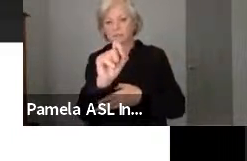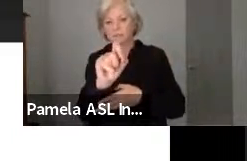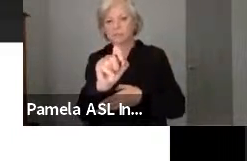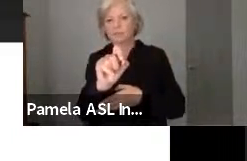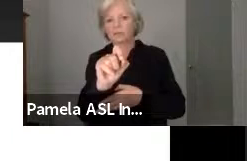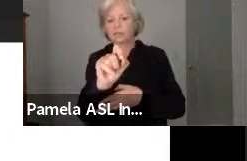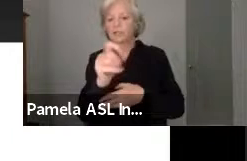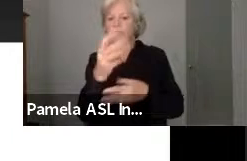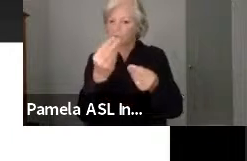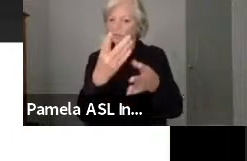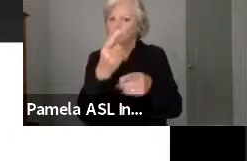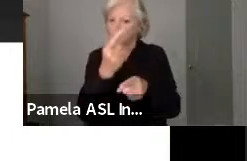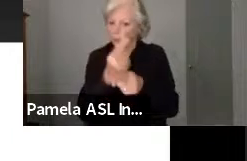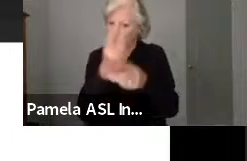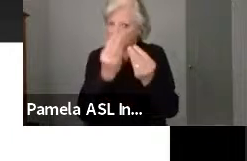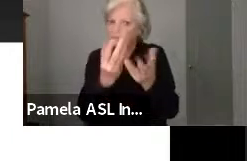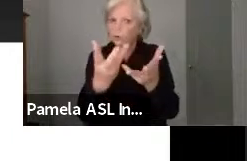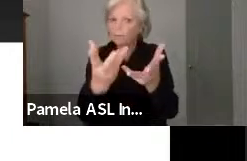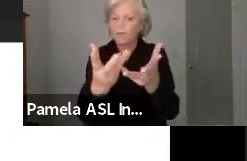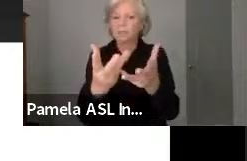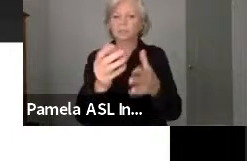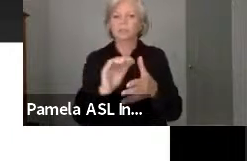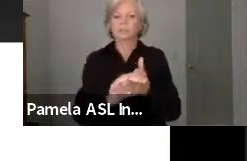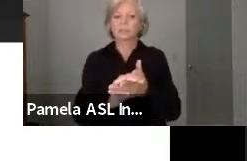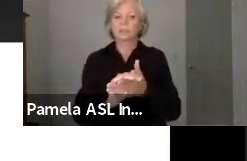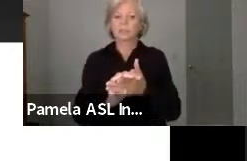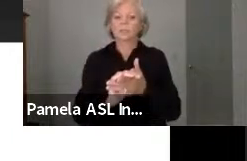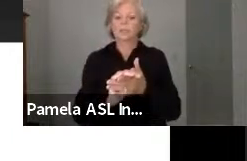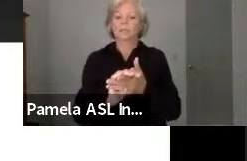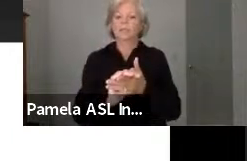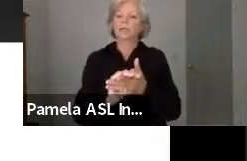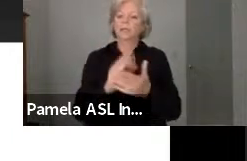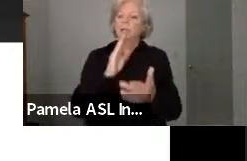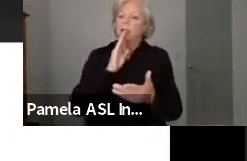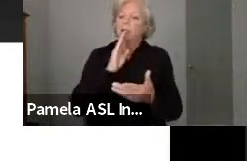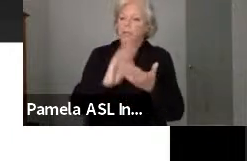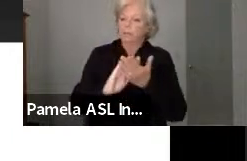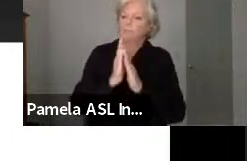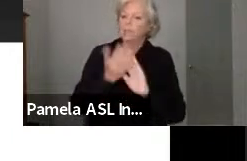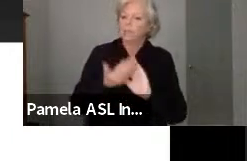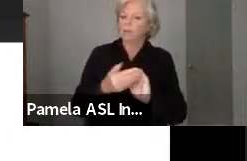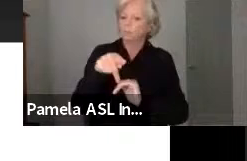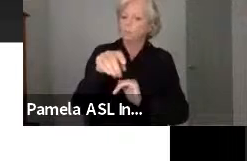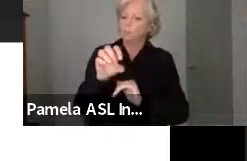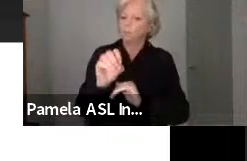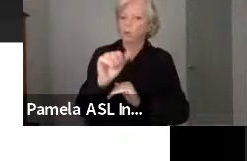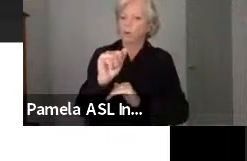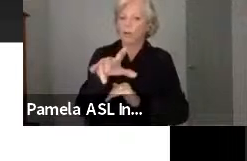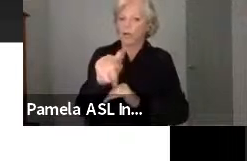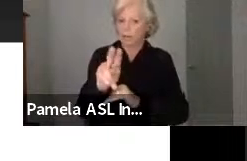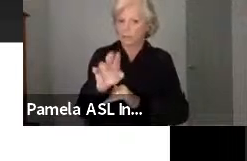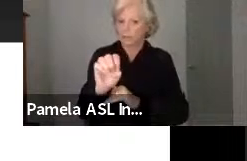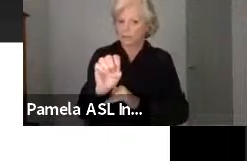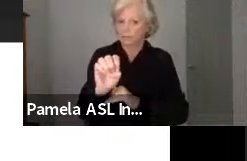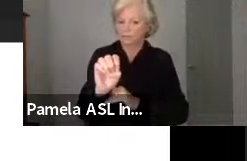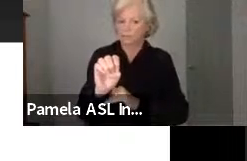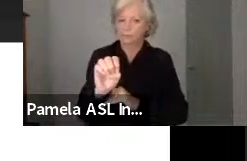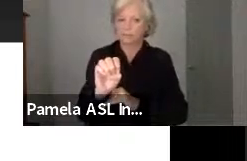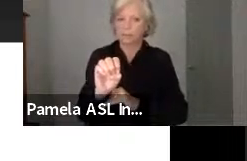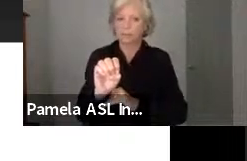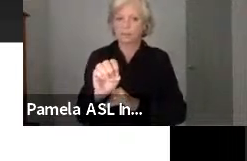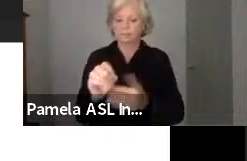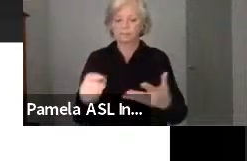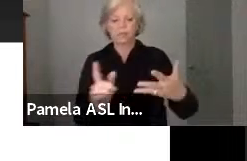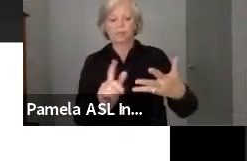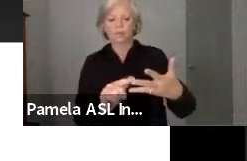information and being very proactive in dispelling misinformation. We have to understand and appeal